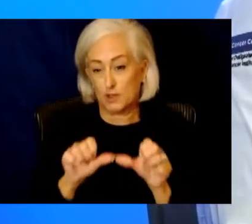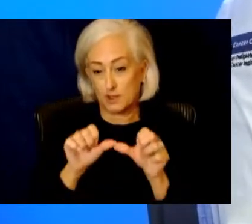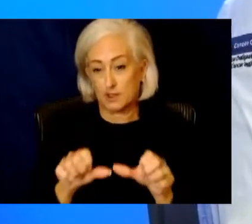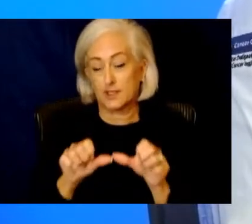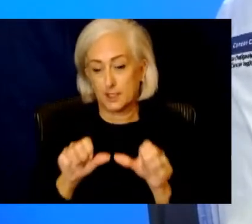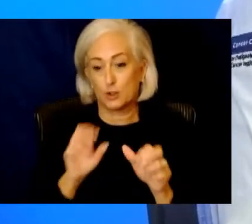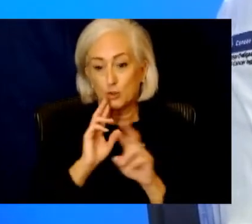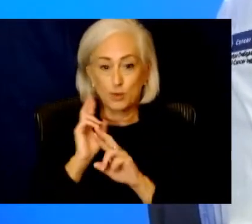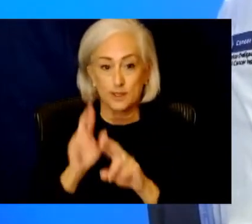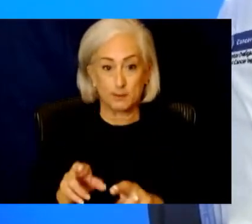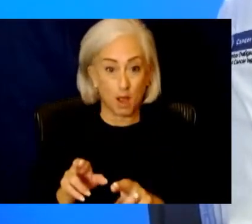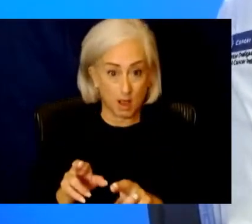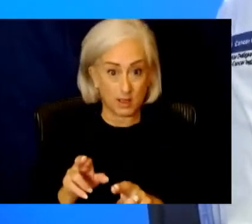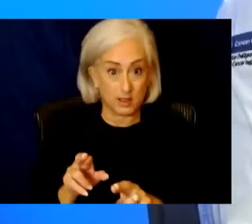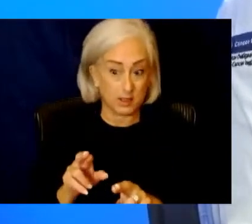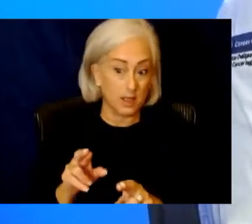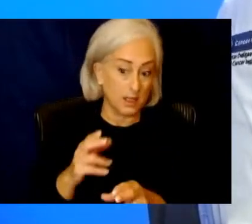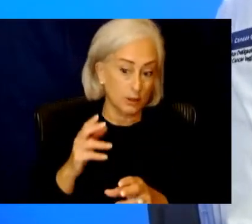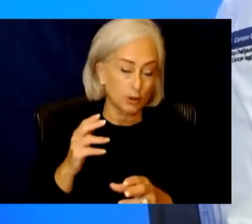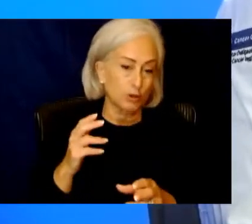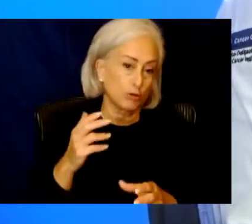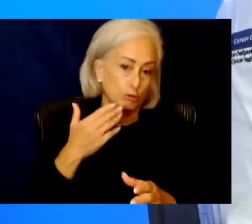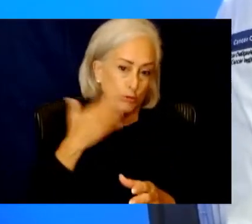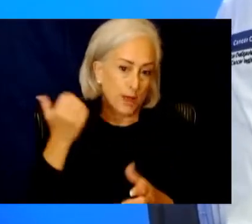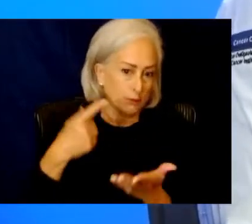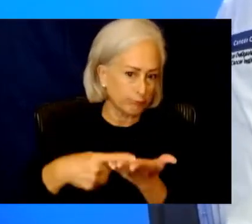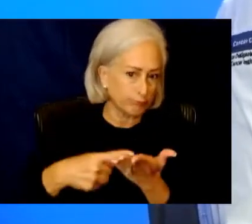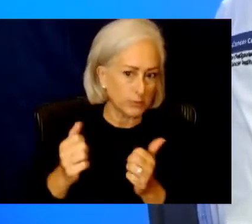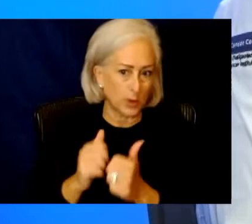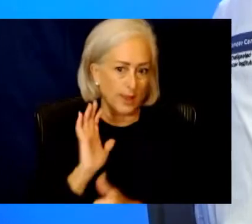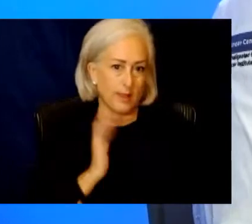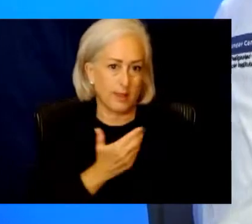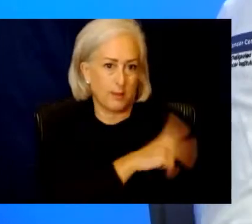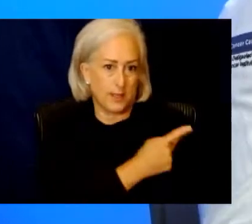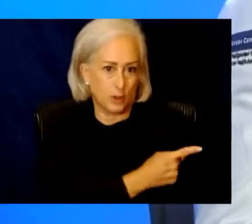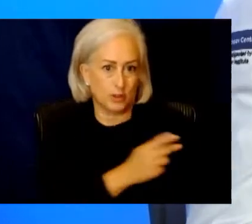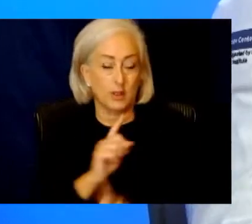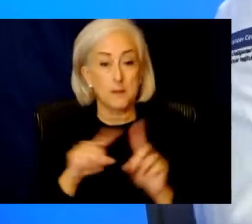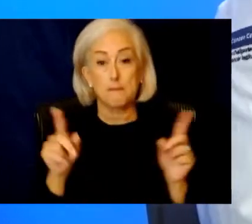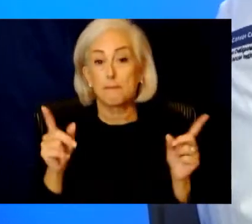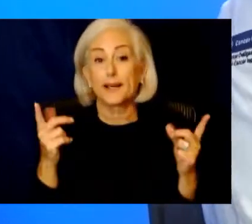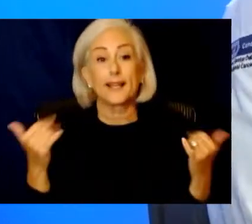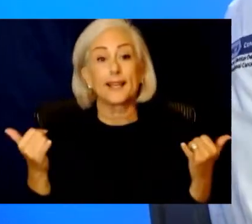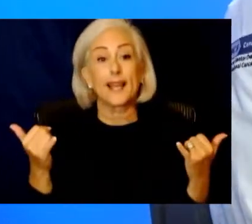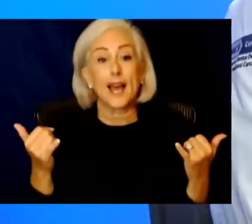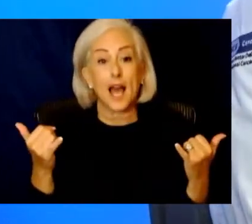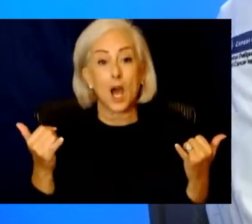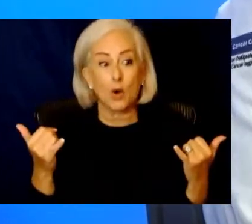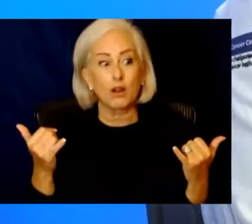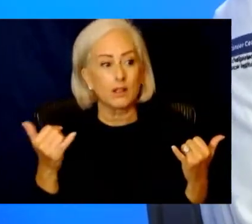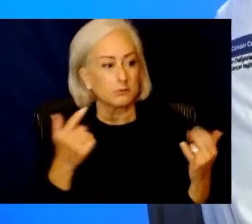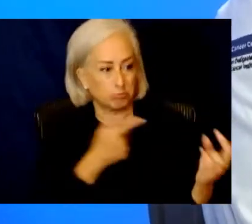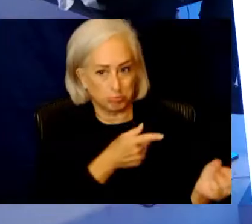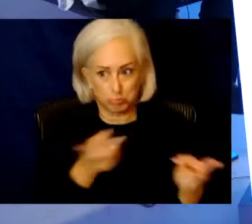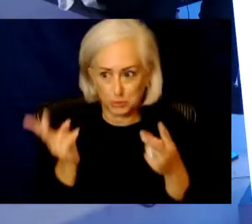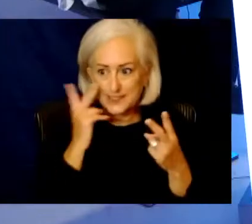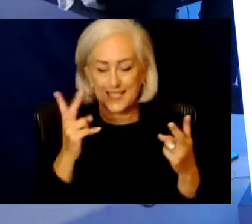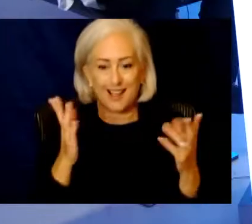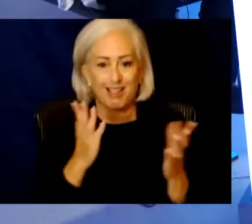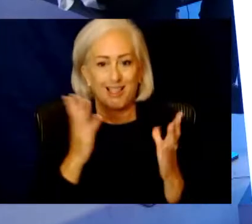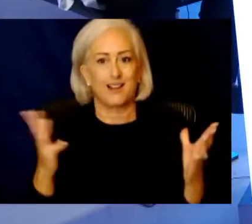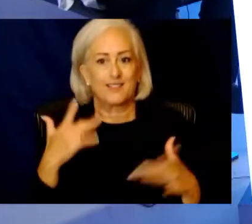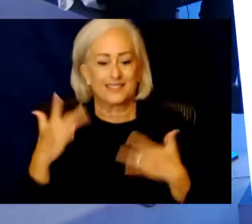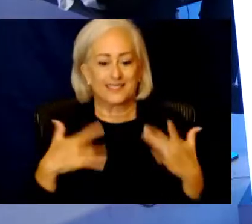so we could have a better discussion with our patients. But I think it's definitely sparked a lot of excitement in the community. Yeah, it